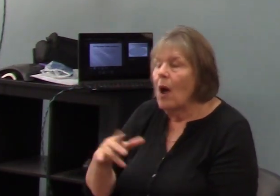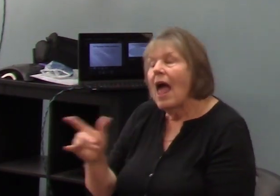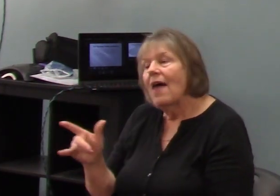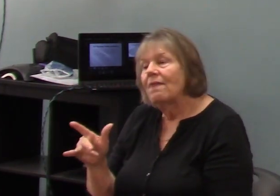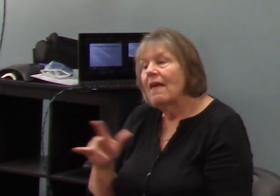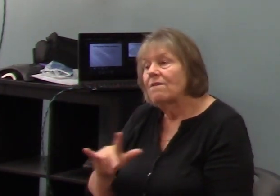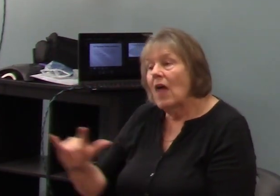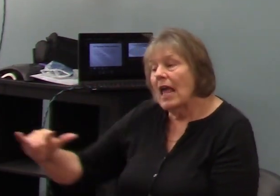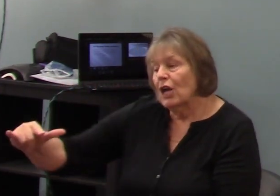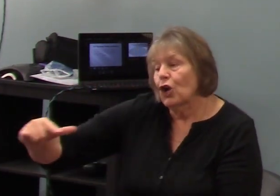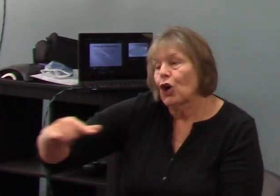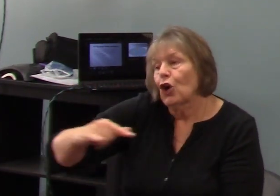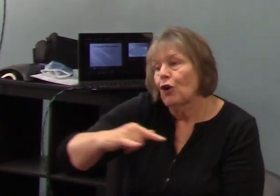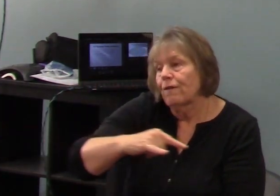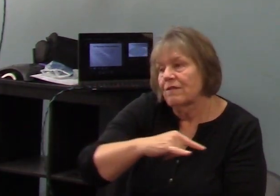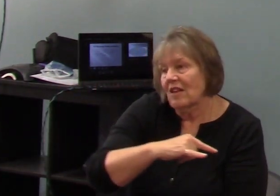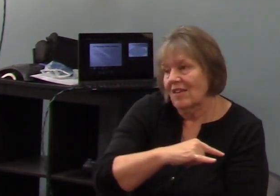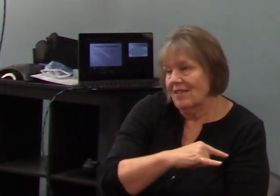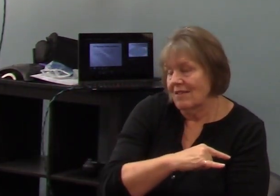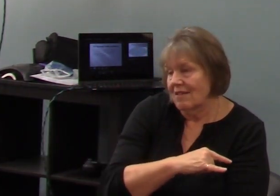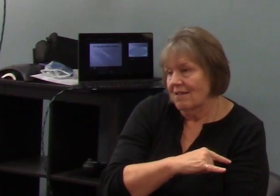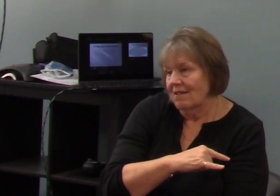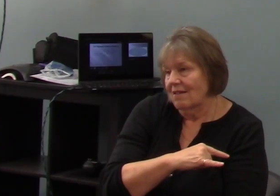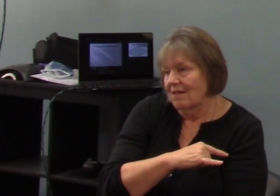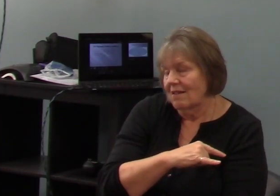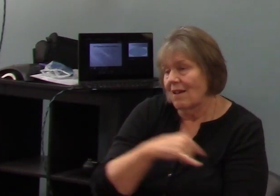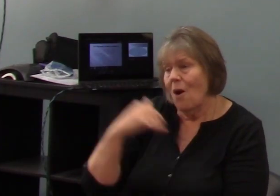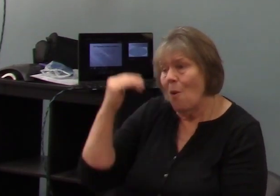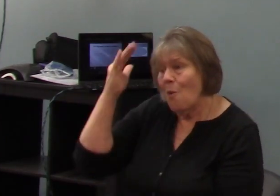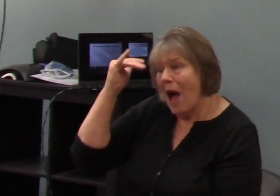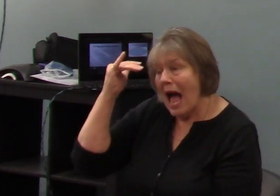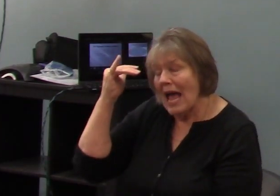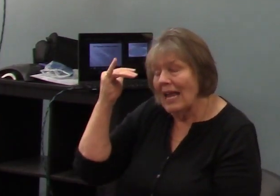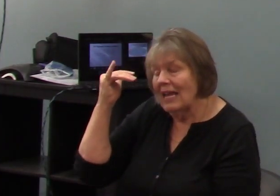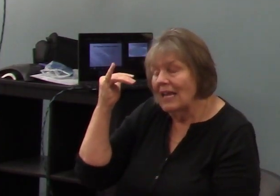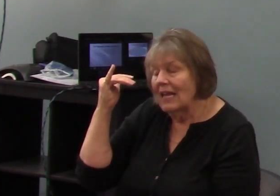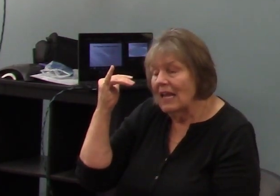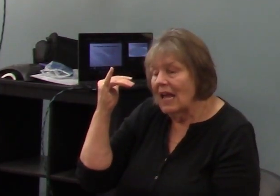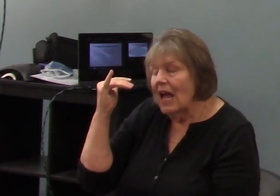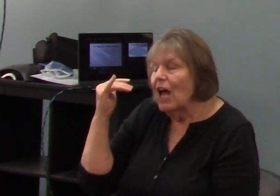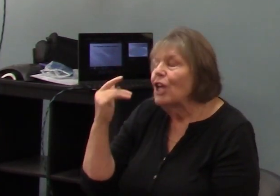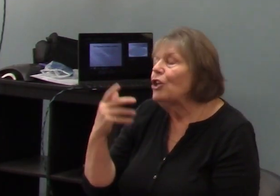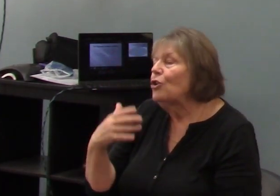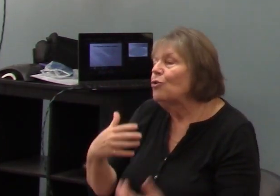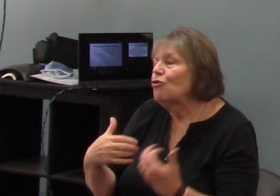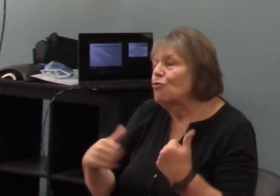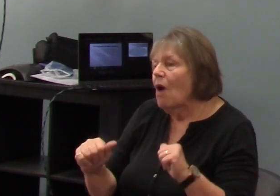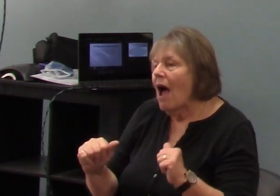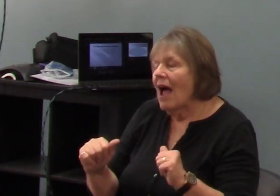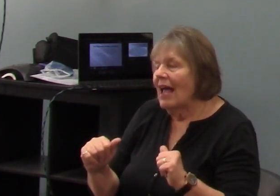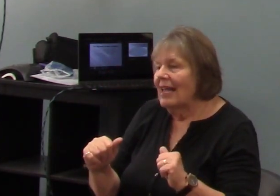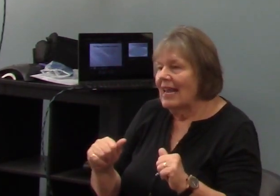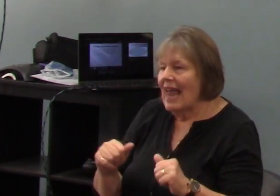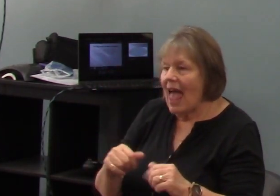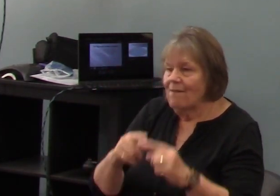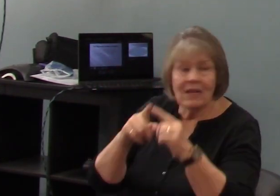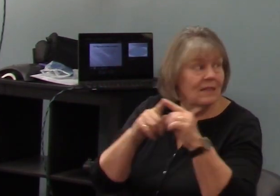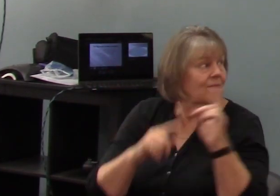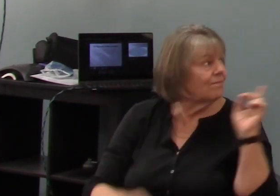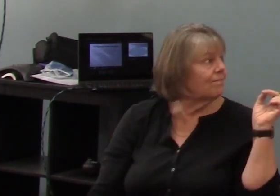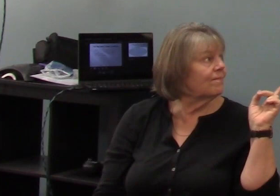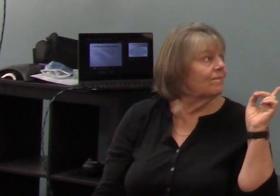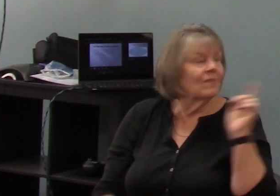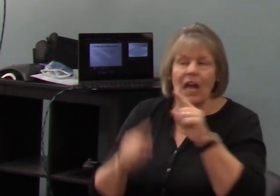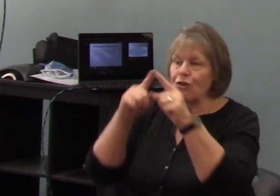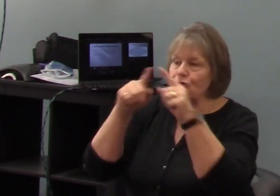paths. The reason is, when you try to put a triangle on a sphere, it kind of looks like this. And you see